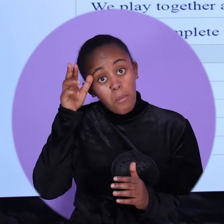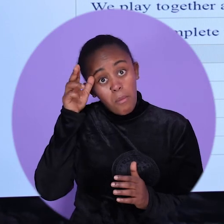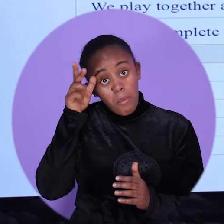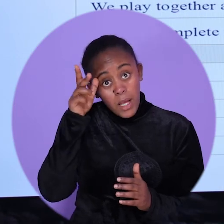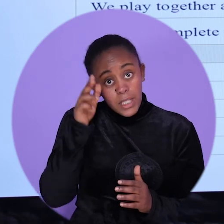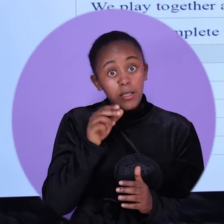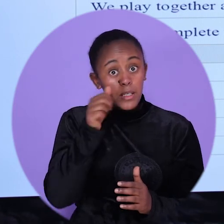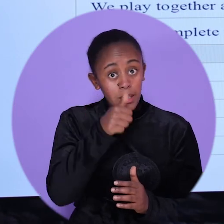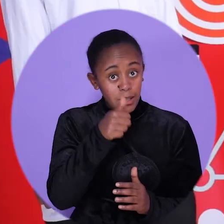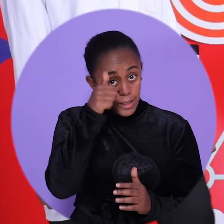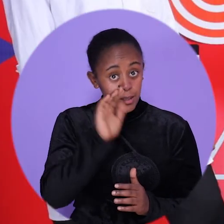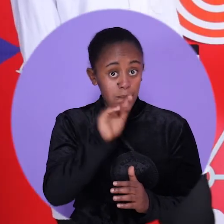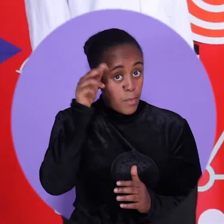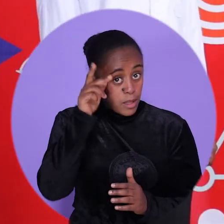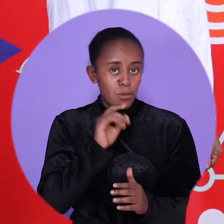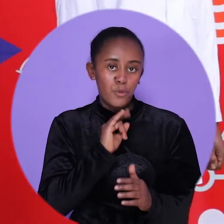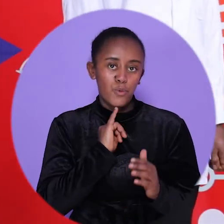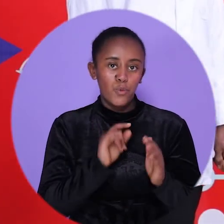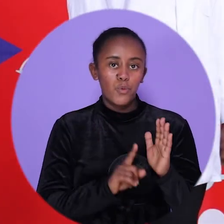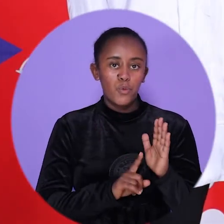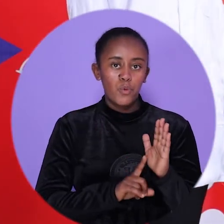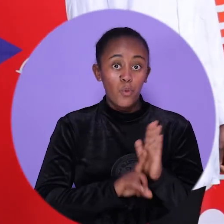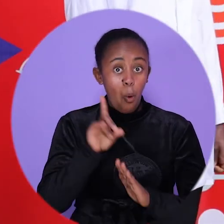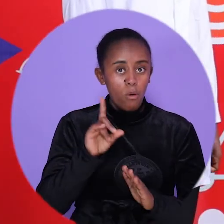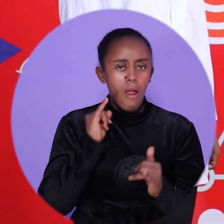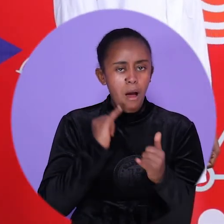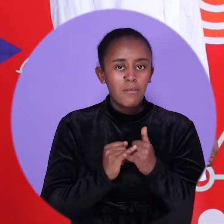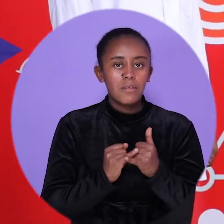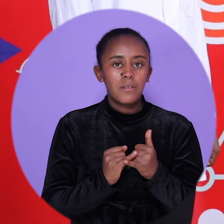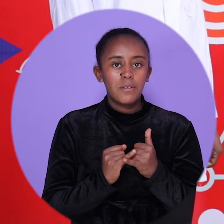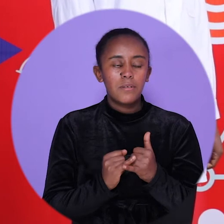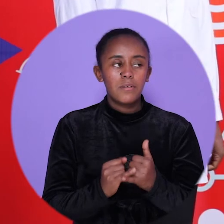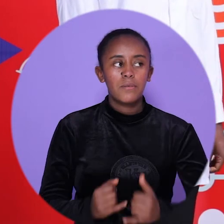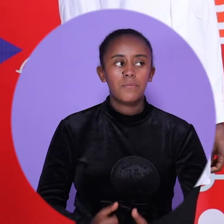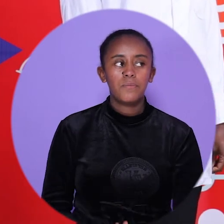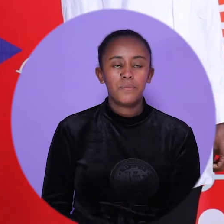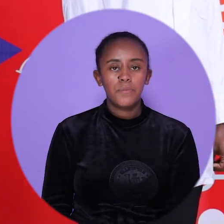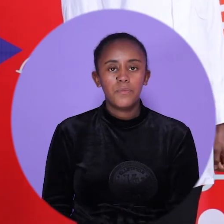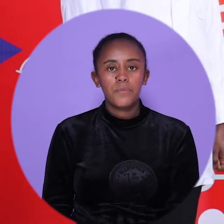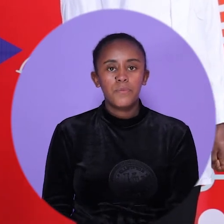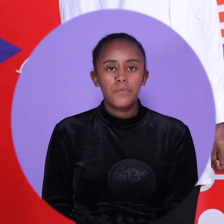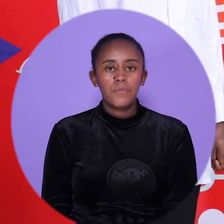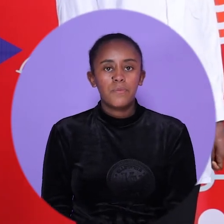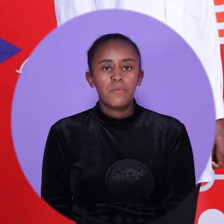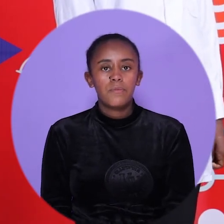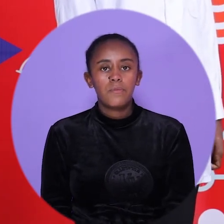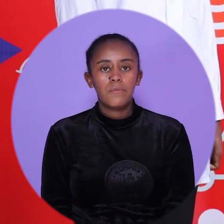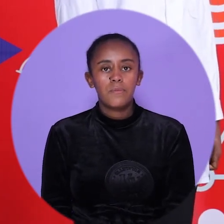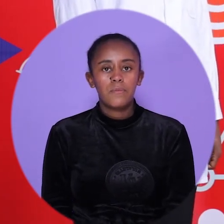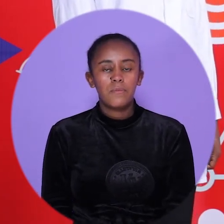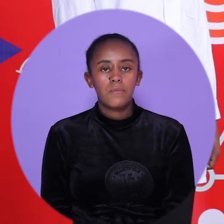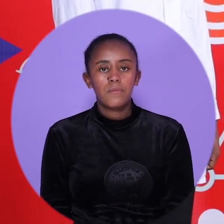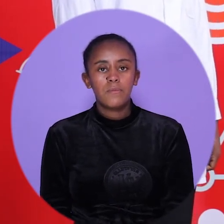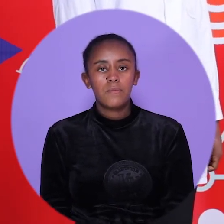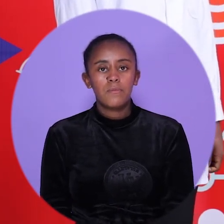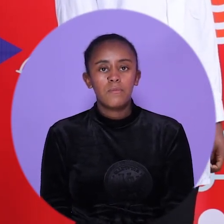tall. Let us go to the last question. Herones, read it together and find the possible